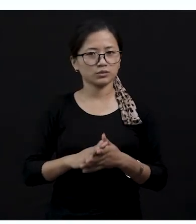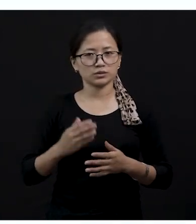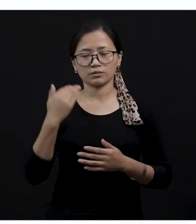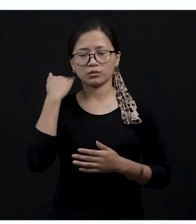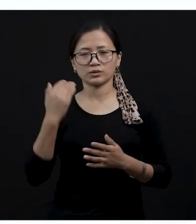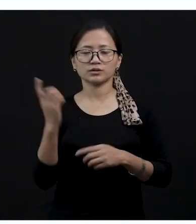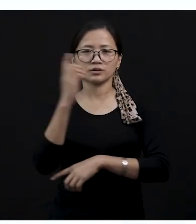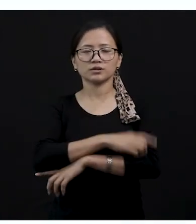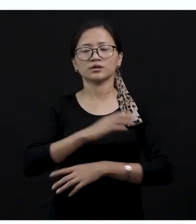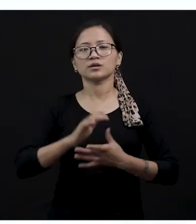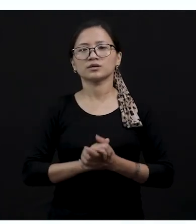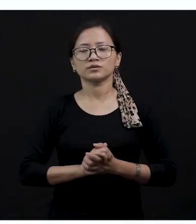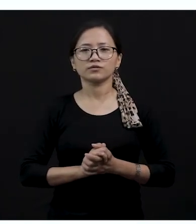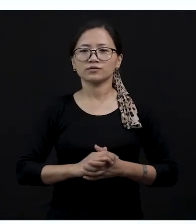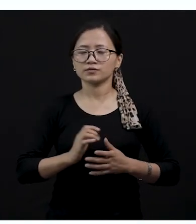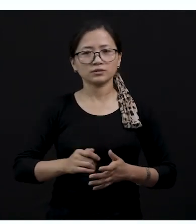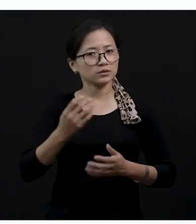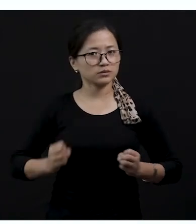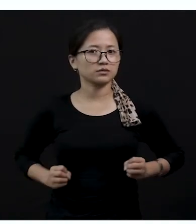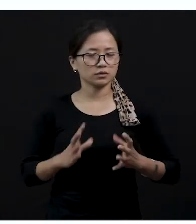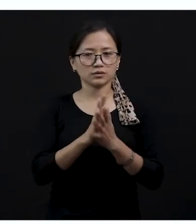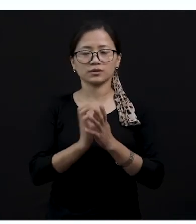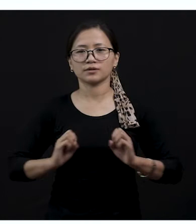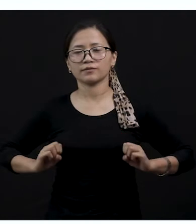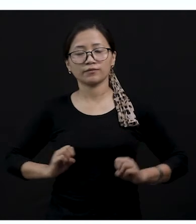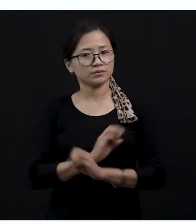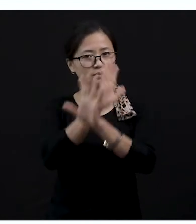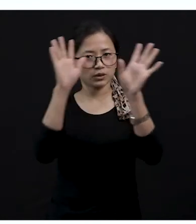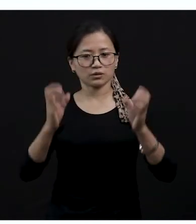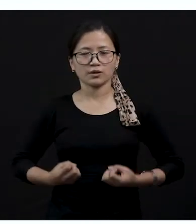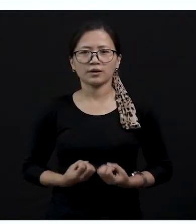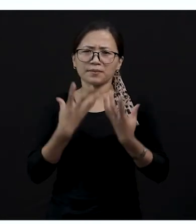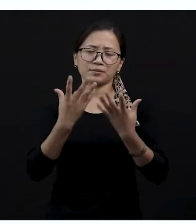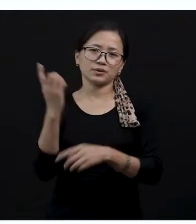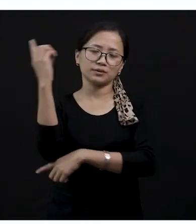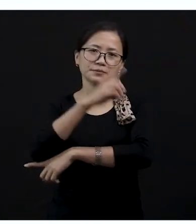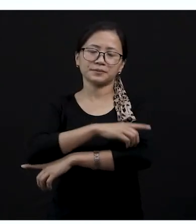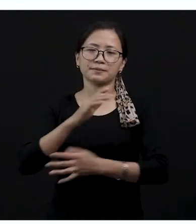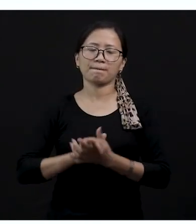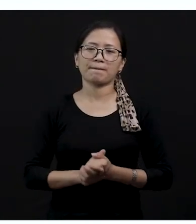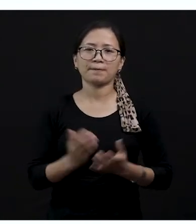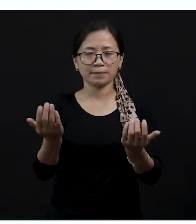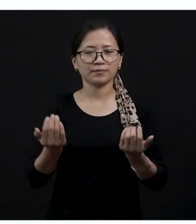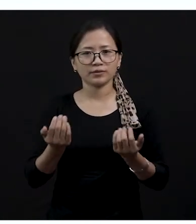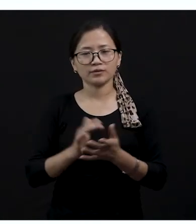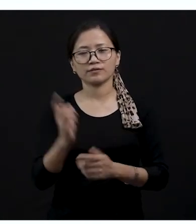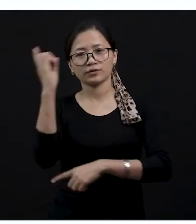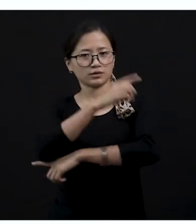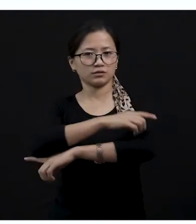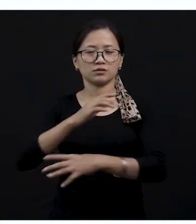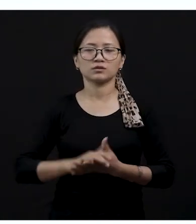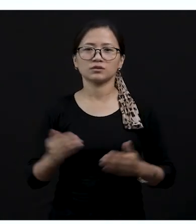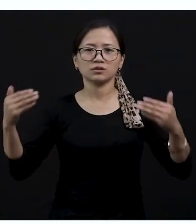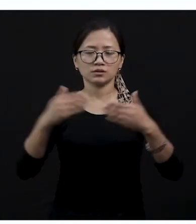Daddy fell into the pond, okay? So that means that Daddy saved the day, right? Sometimes we say saving the day, right?